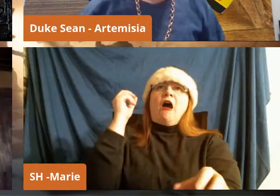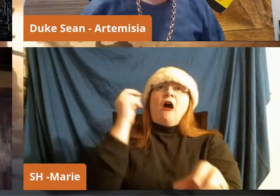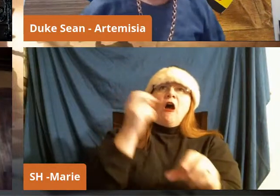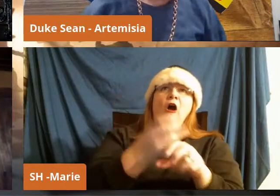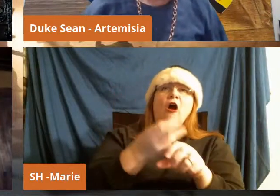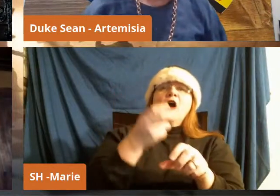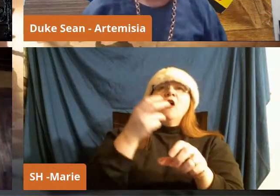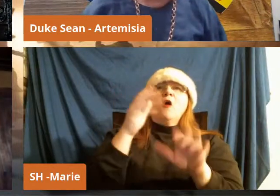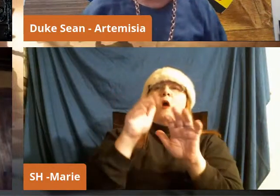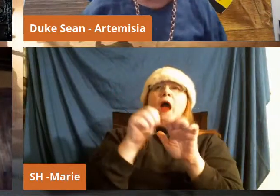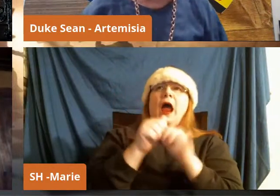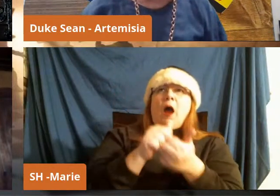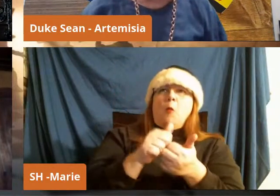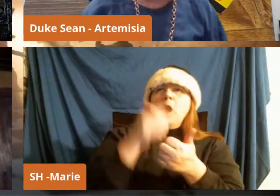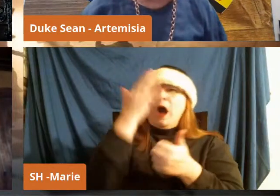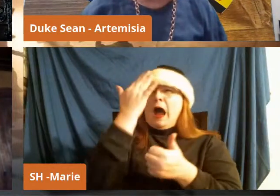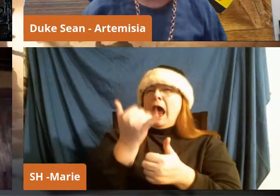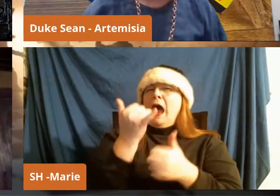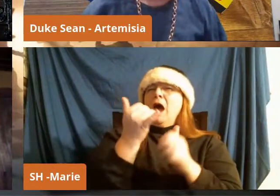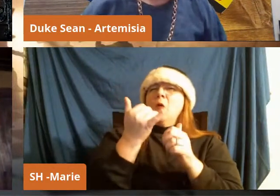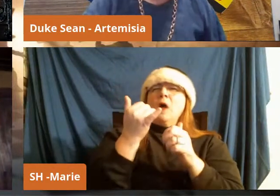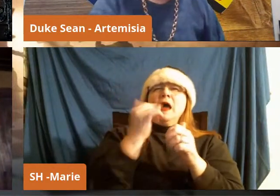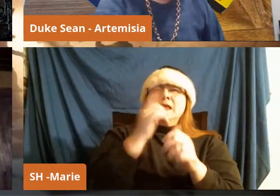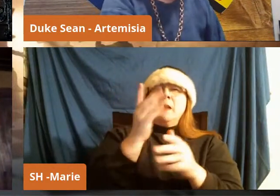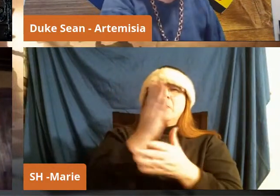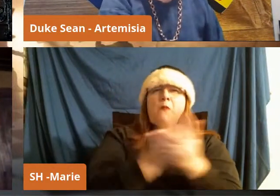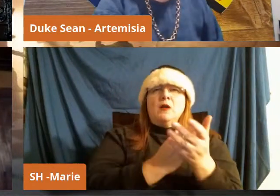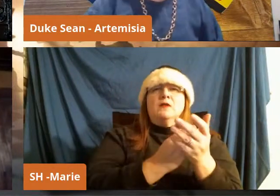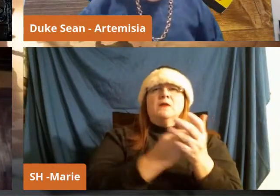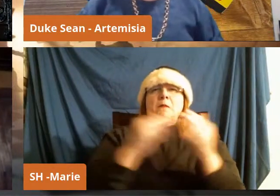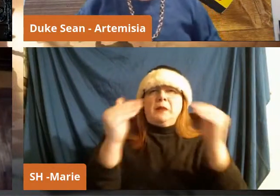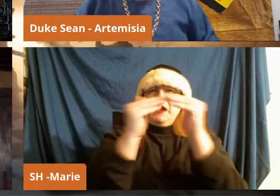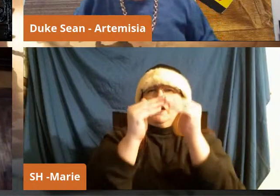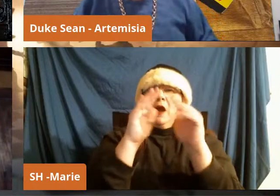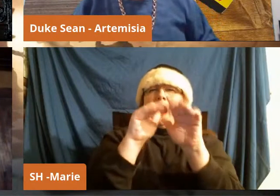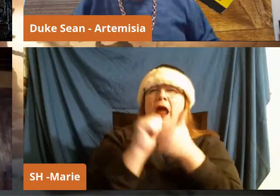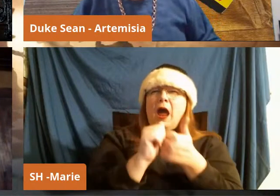that. Why is that? Part of it is